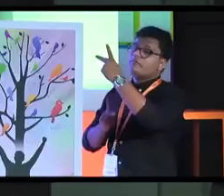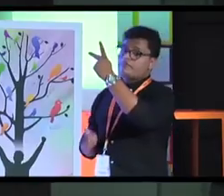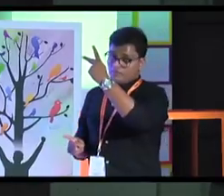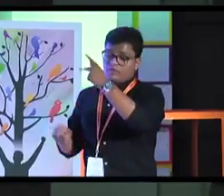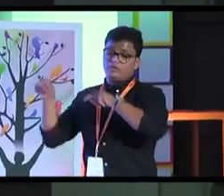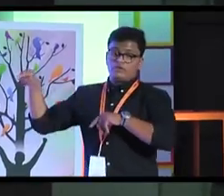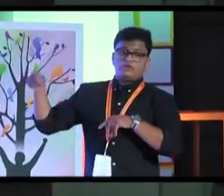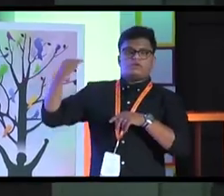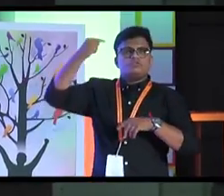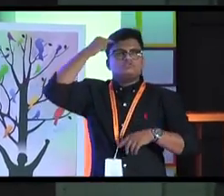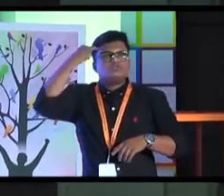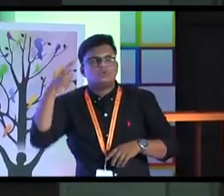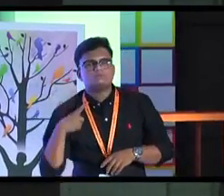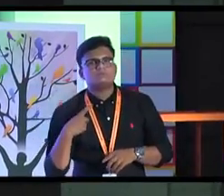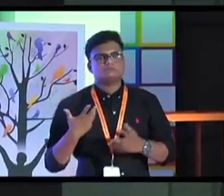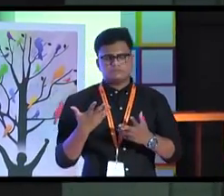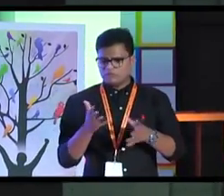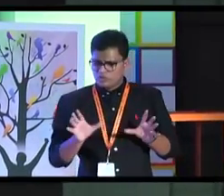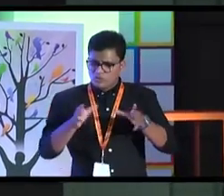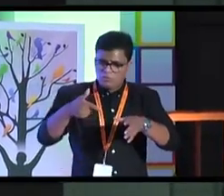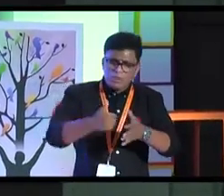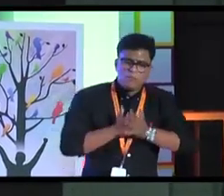player, as a thought leader in the disability sector.